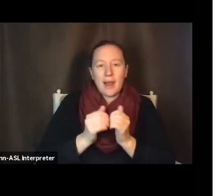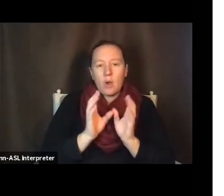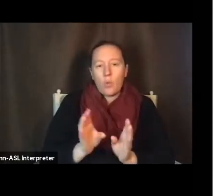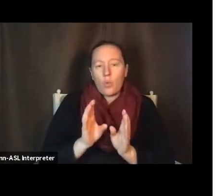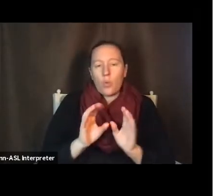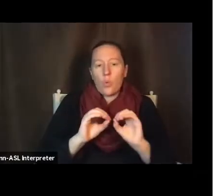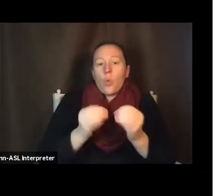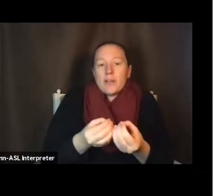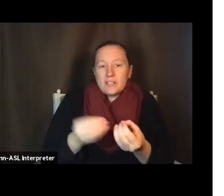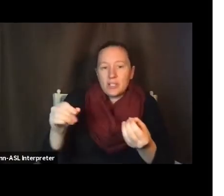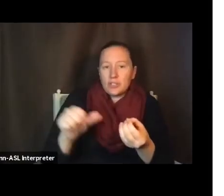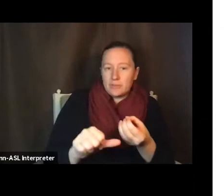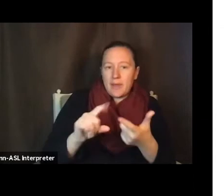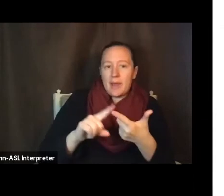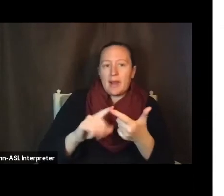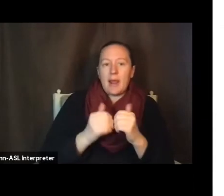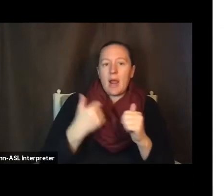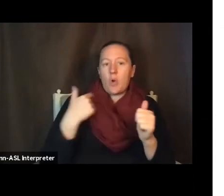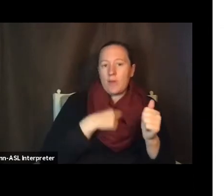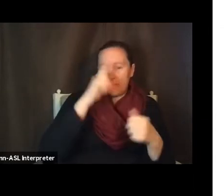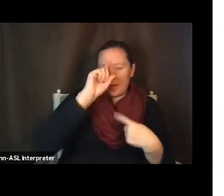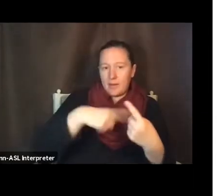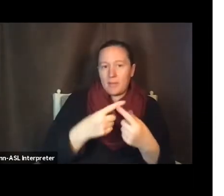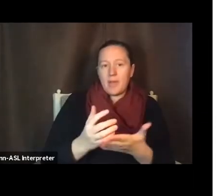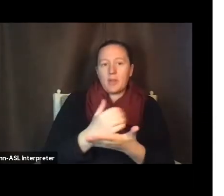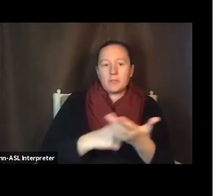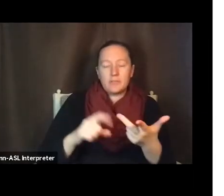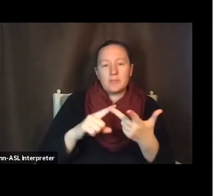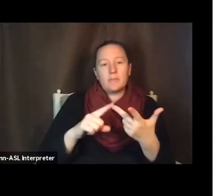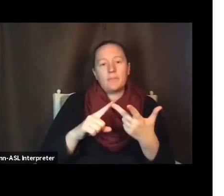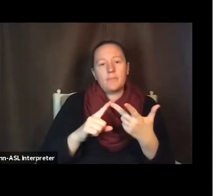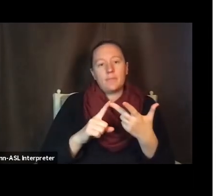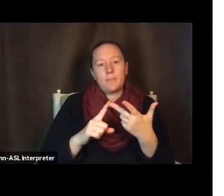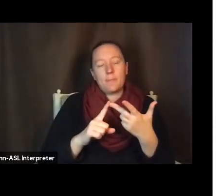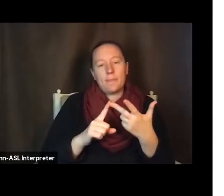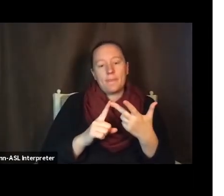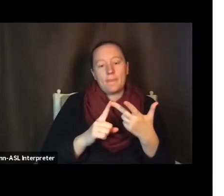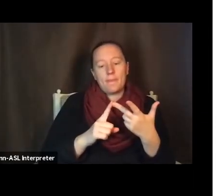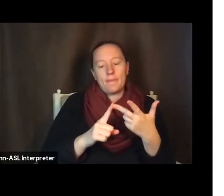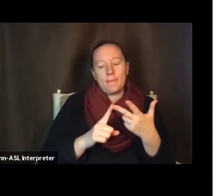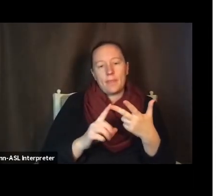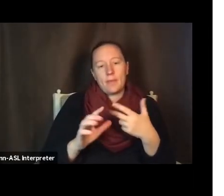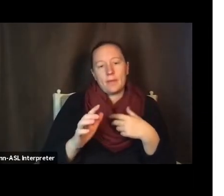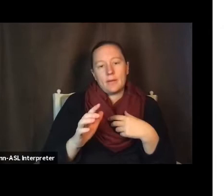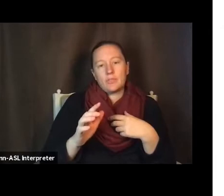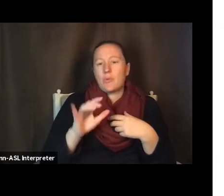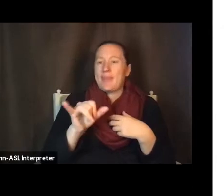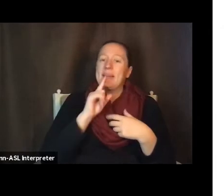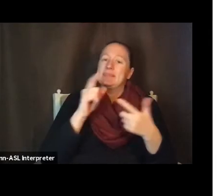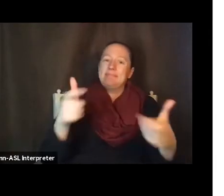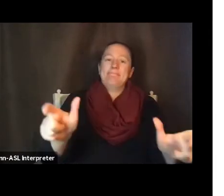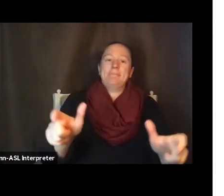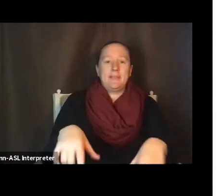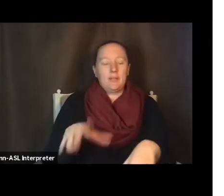organizations pay, how we think about salaries, and how we think about parity in the United States for behavioral health. So this is a big one, and it's going to